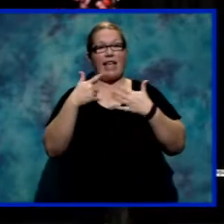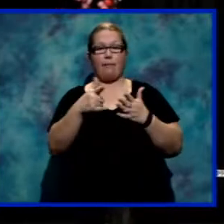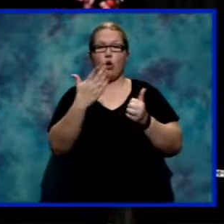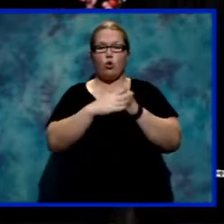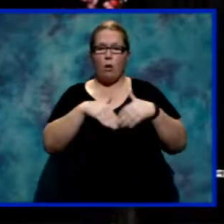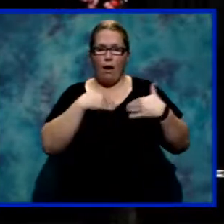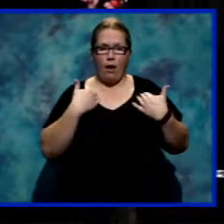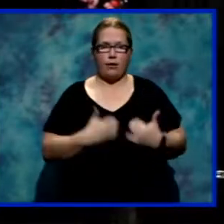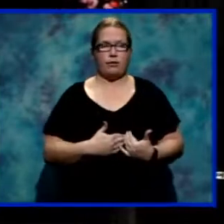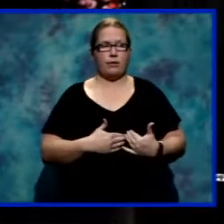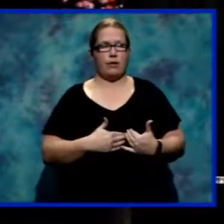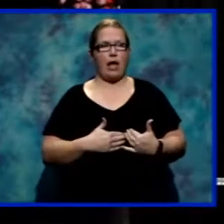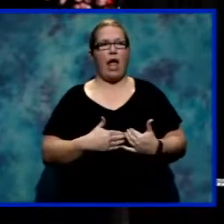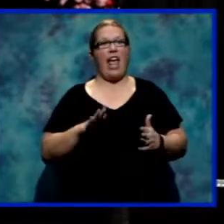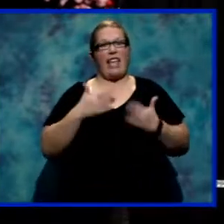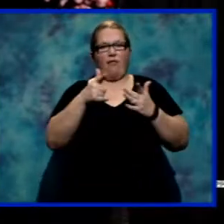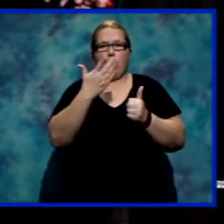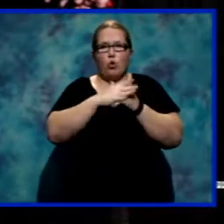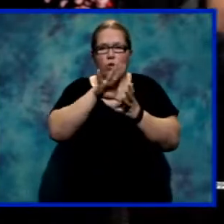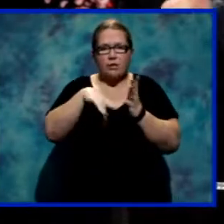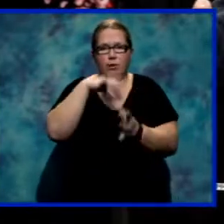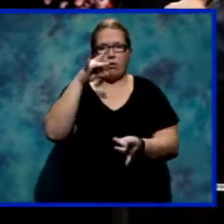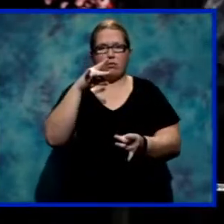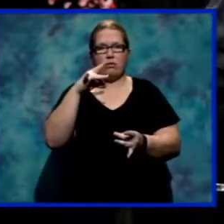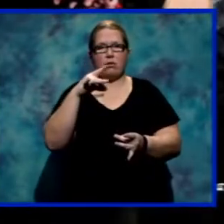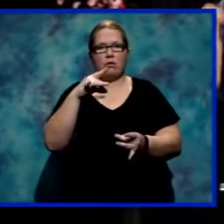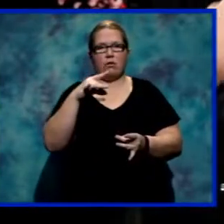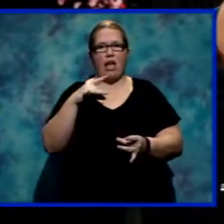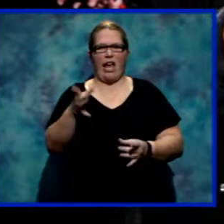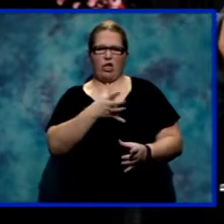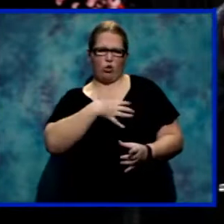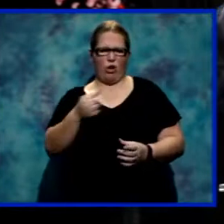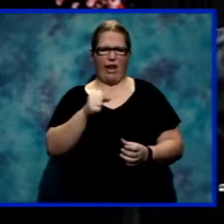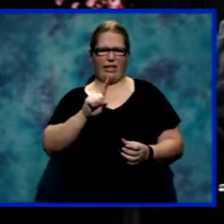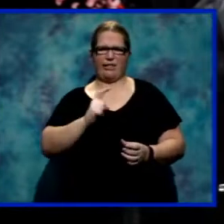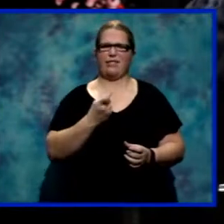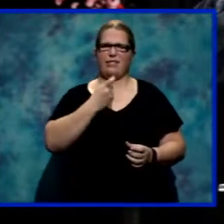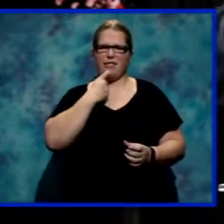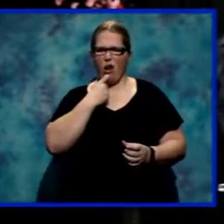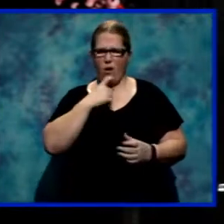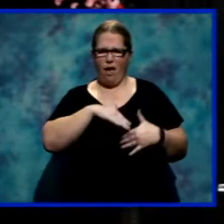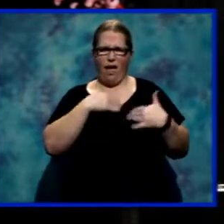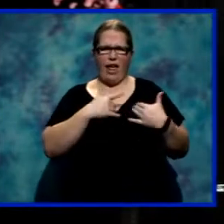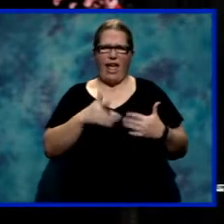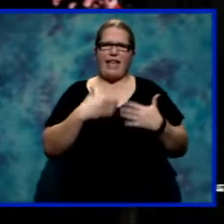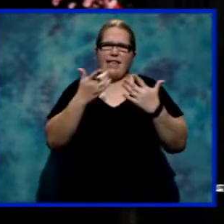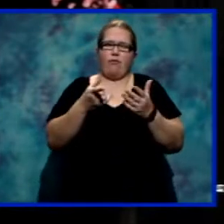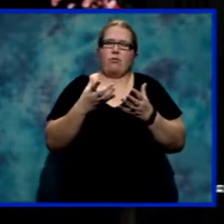heart and he put a new spirit in him and he took out his stubborn, stony heart and he gave him a